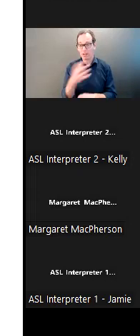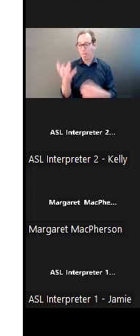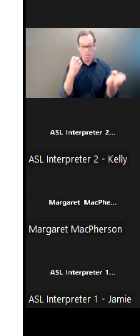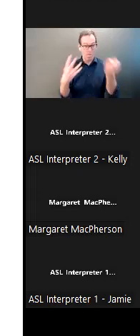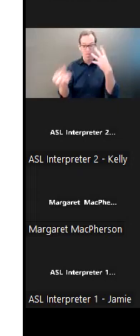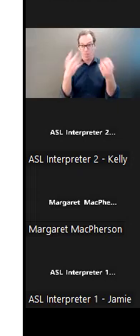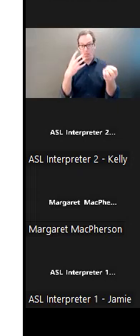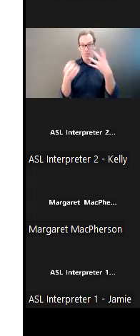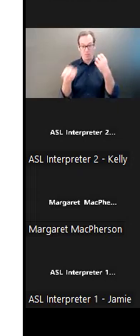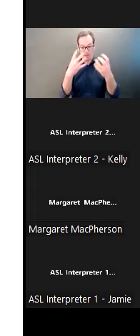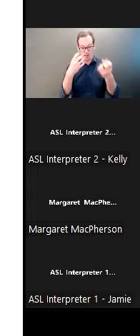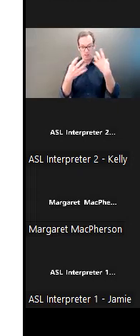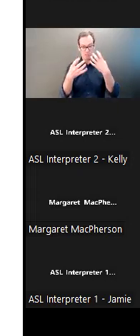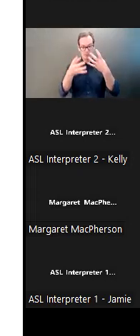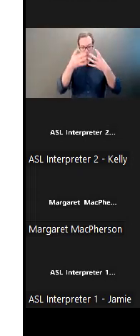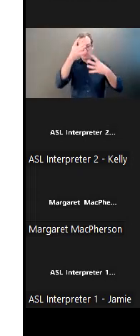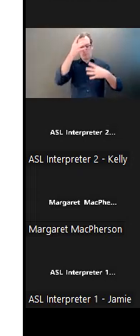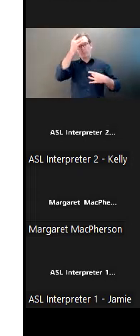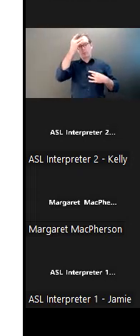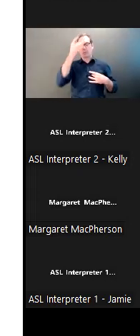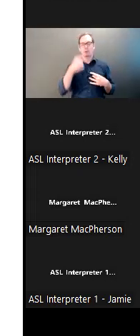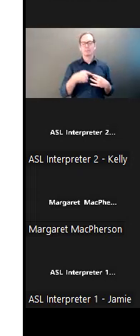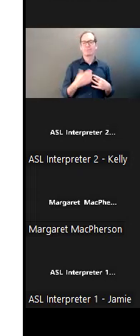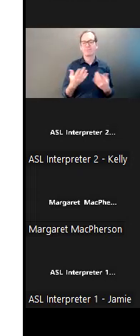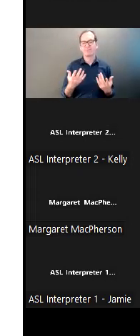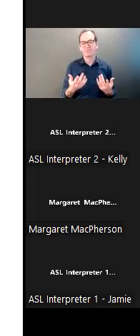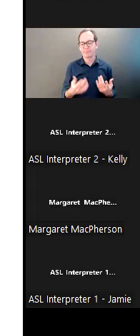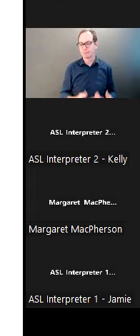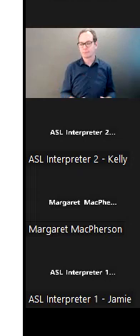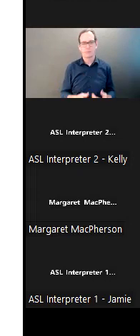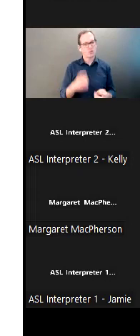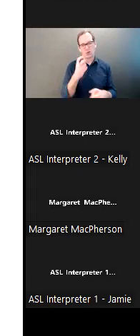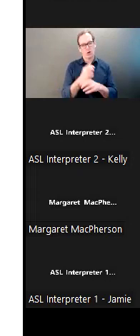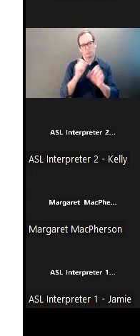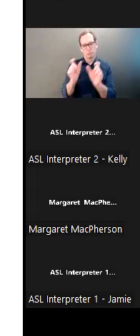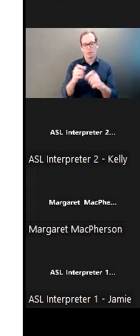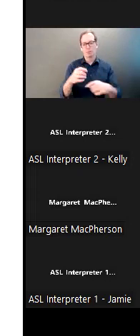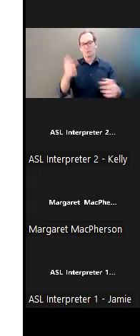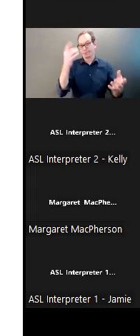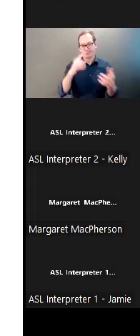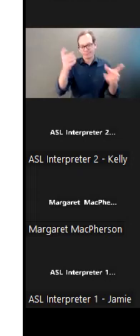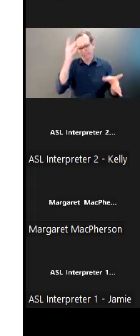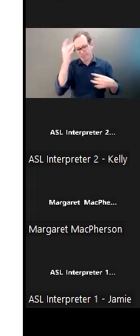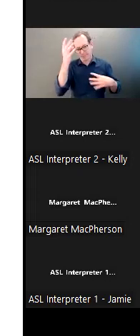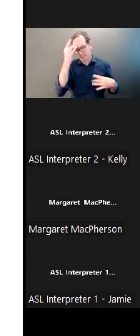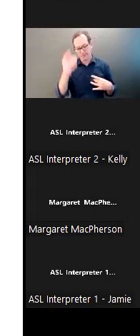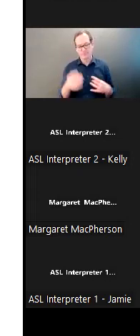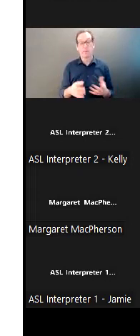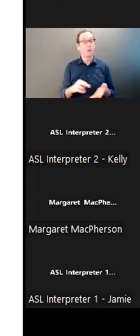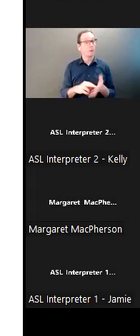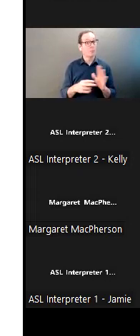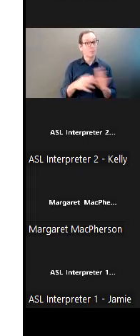board. So we need, especially, and as we'll start talking about strategies, we need organizations to